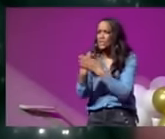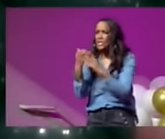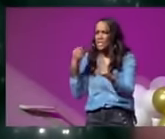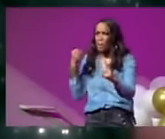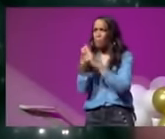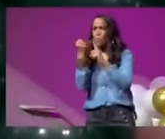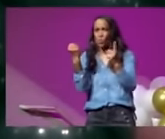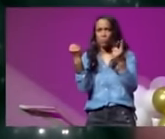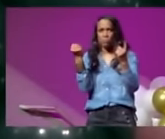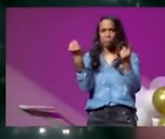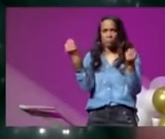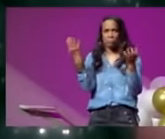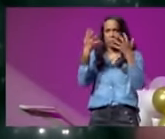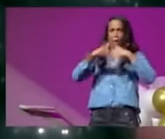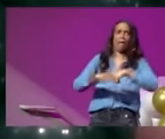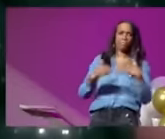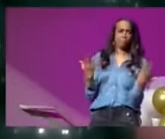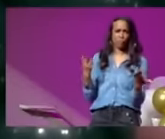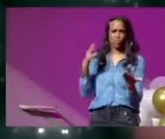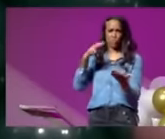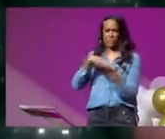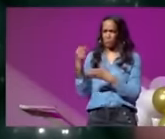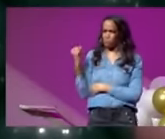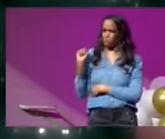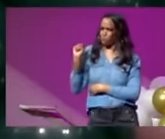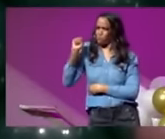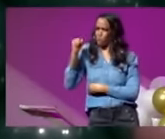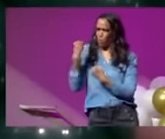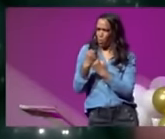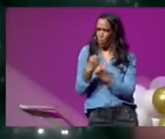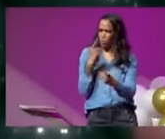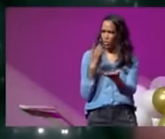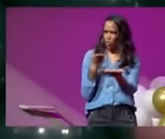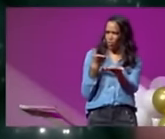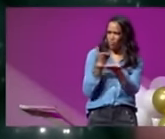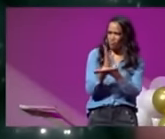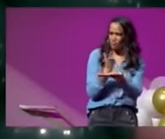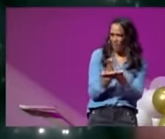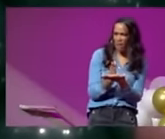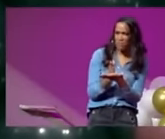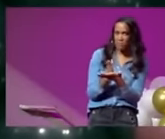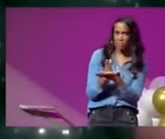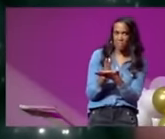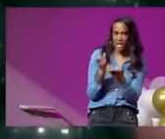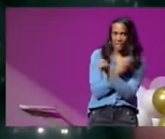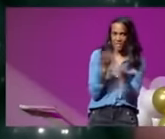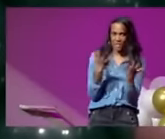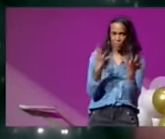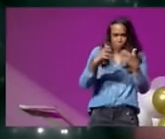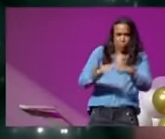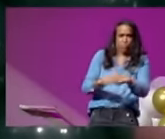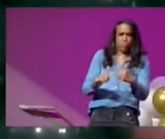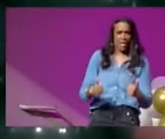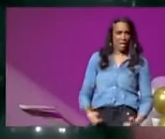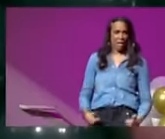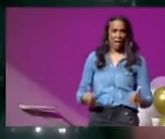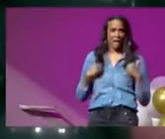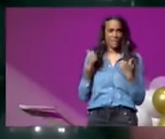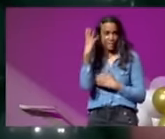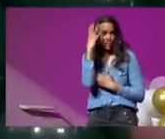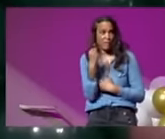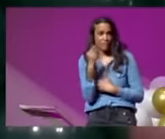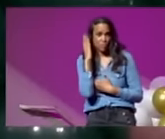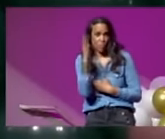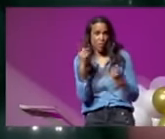goes bad. Here you are standing up for what's right, and that's when everything goes wrong. Life is filled